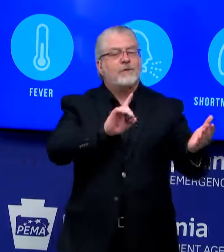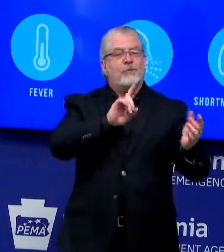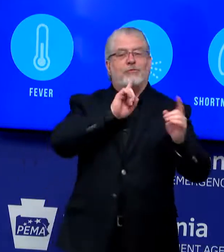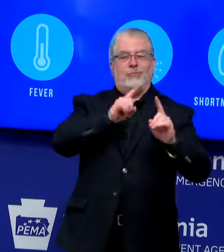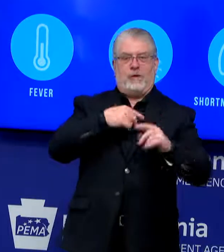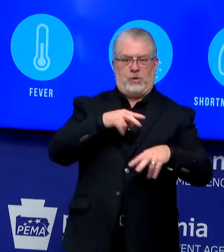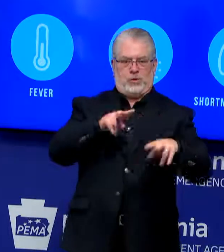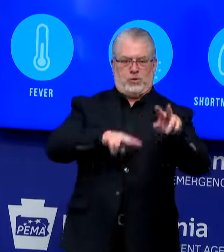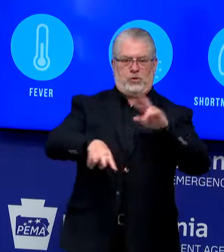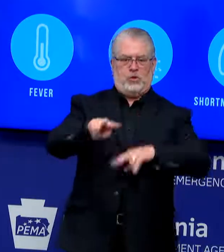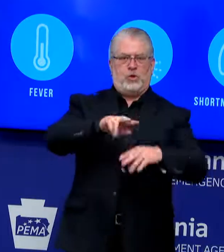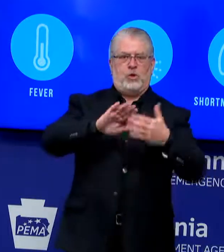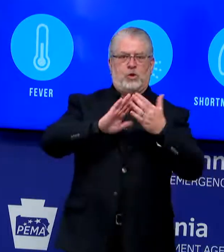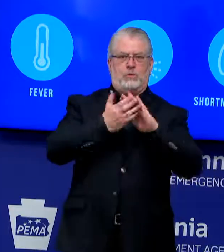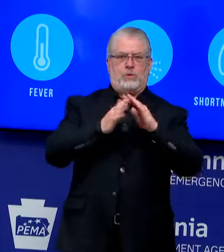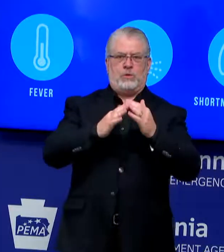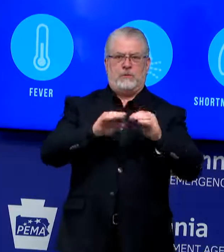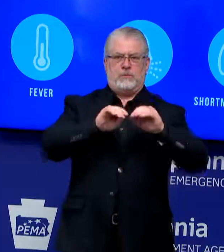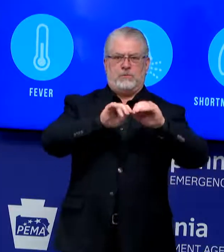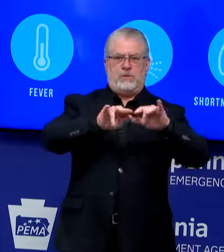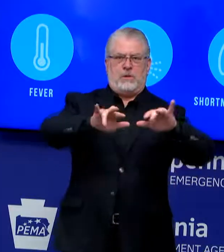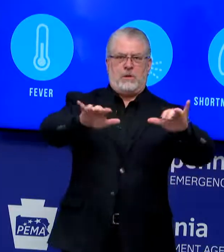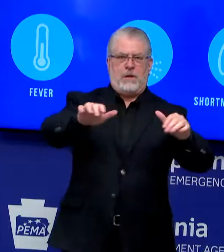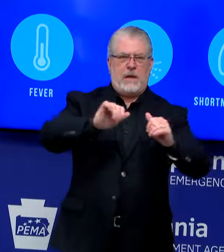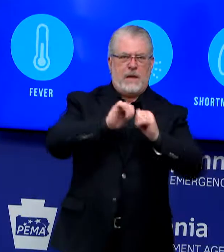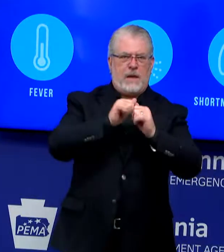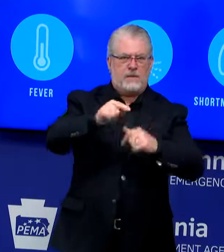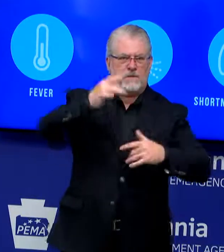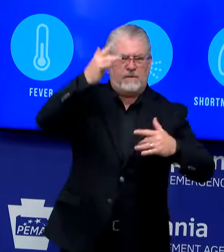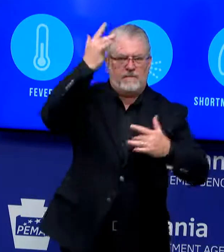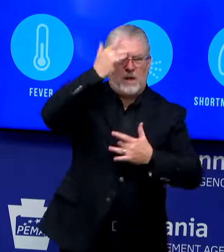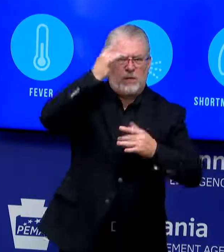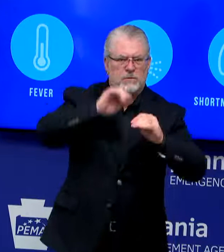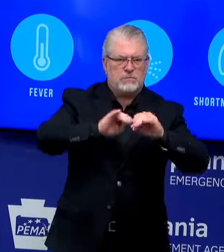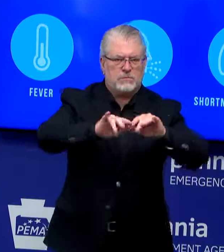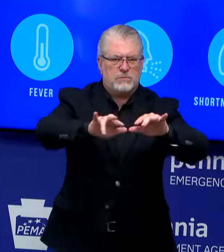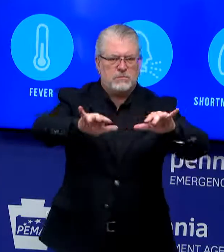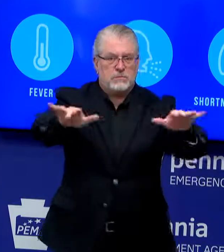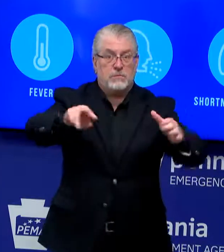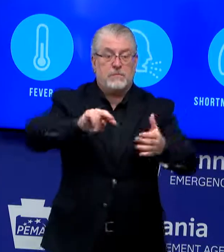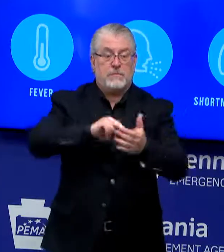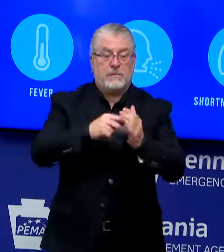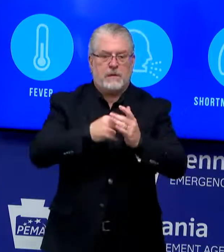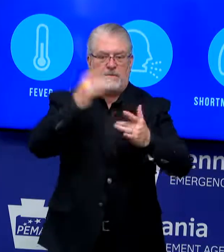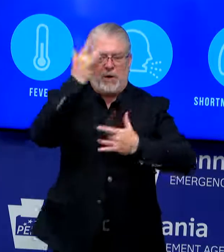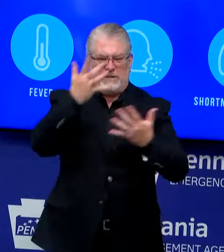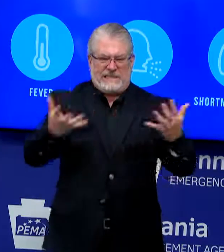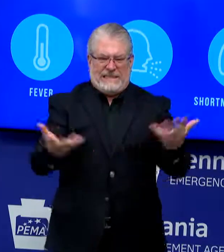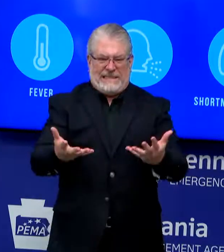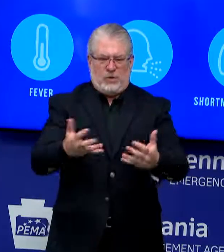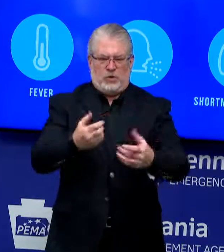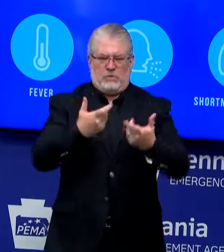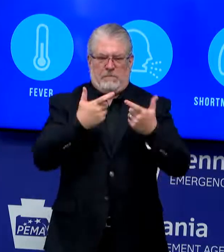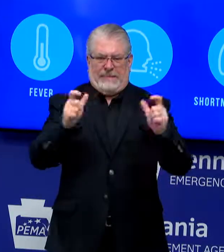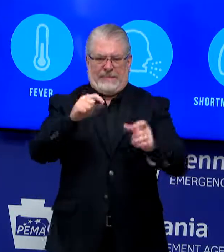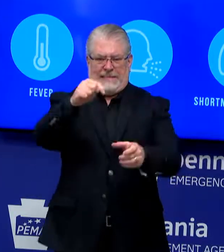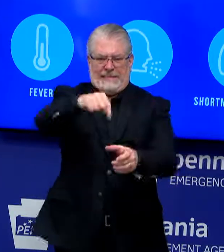of COVID-19. What's changed is the views of the public health community nationally and internationally